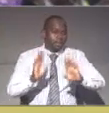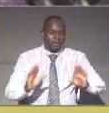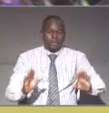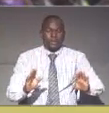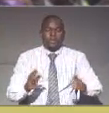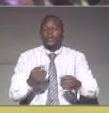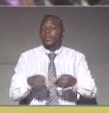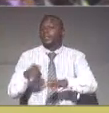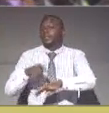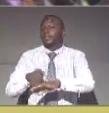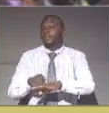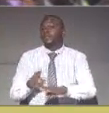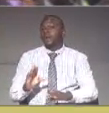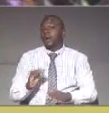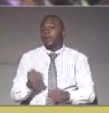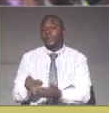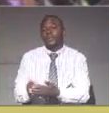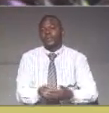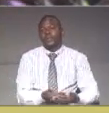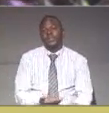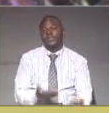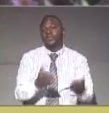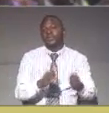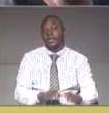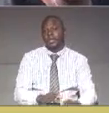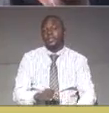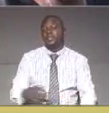was the time for our babies to go. Salongo.